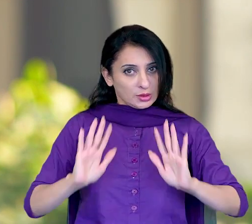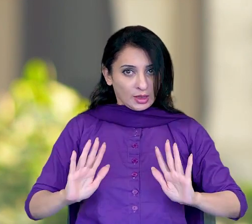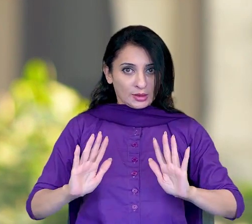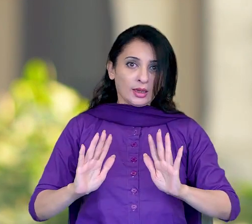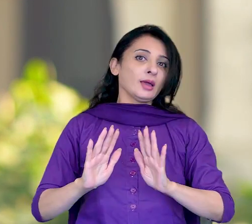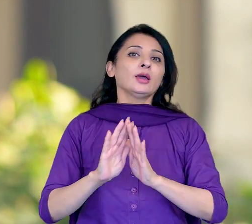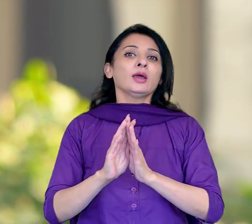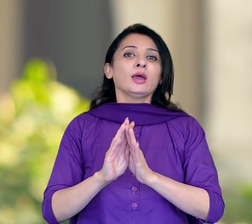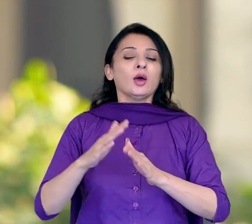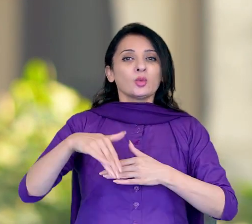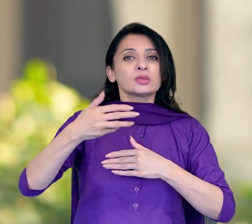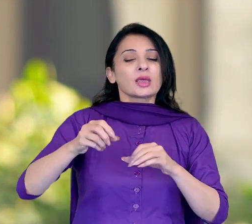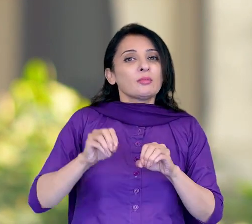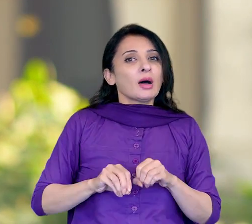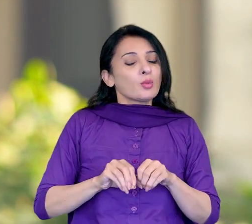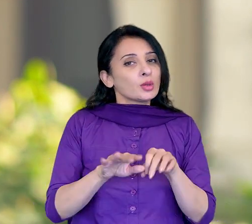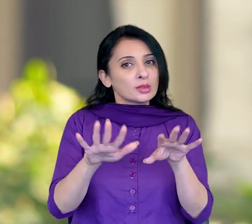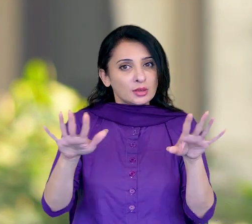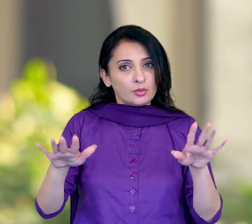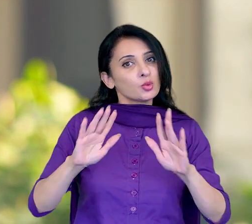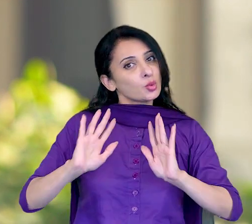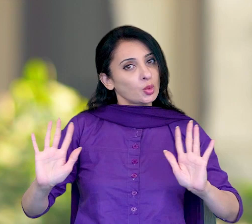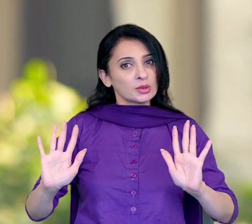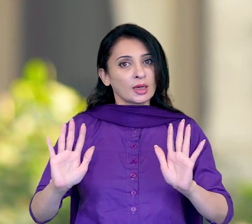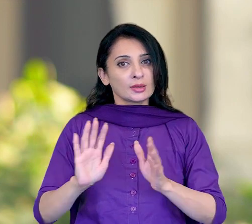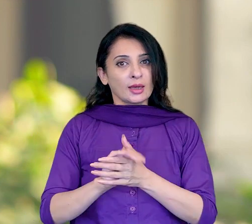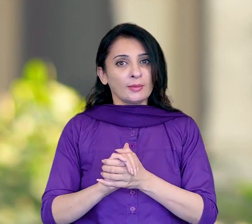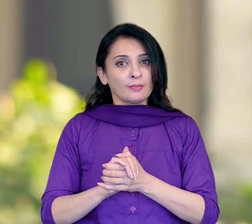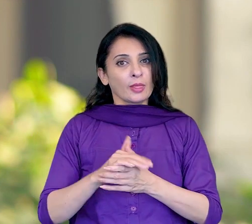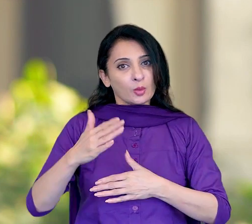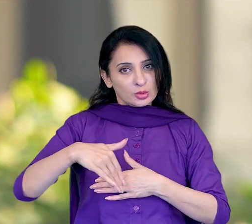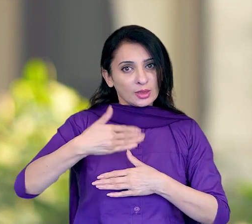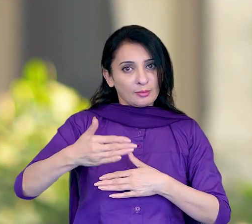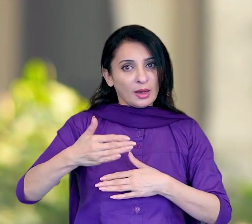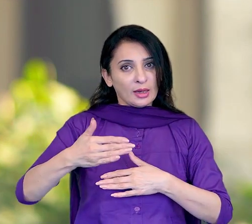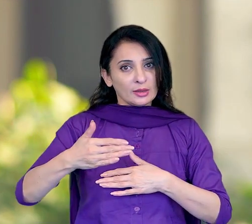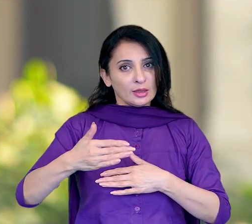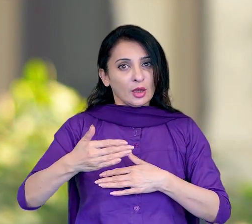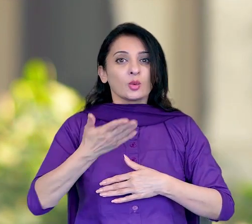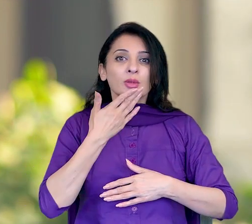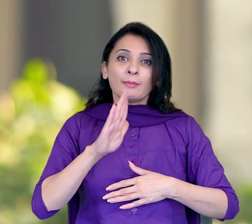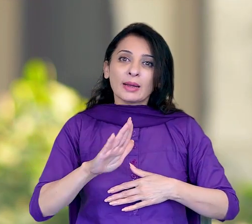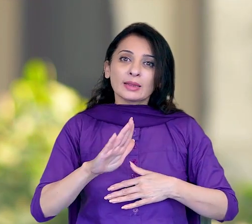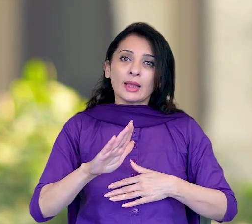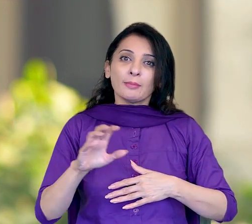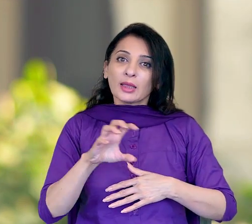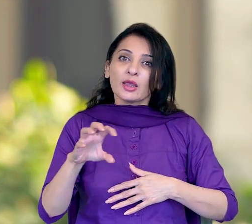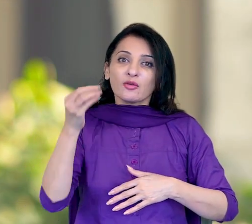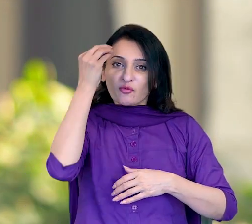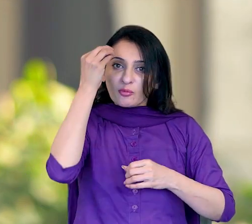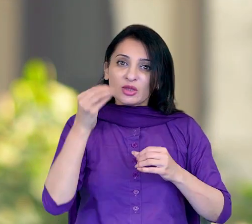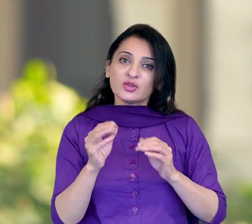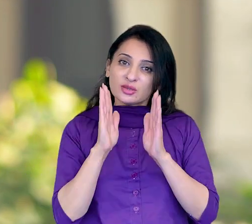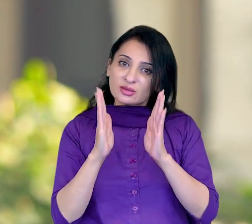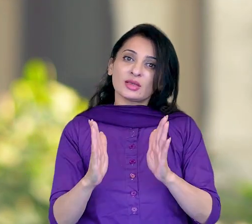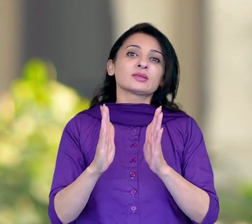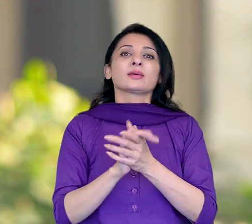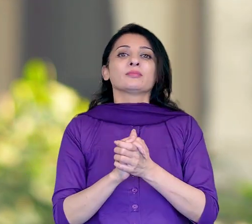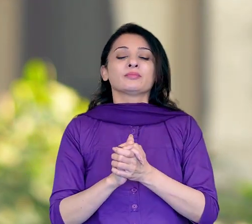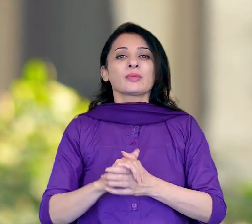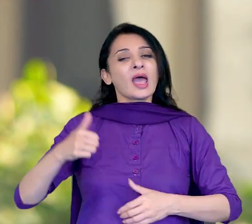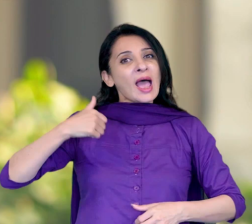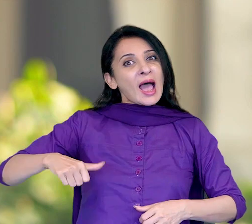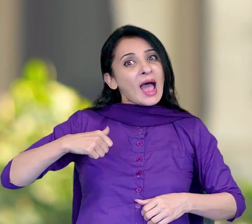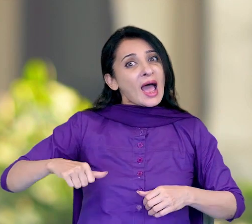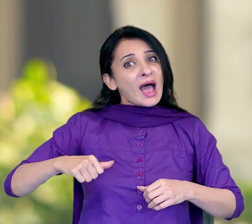basically processed within the system and is distributed across the board, that becomes an information system for any